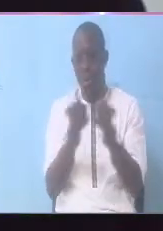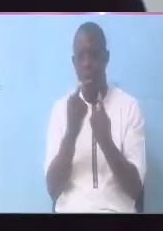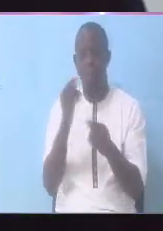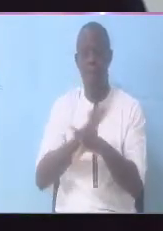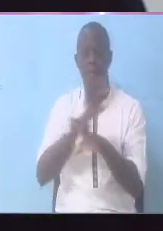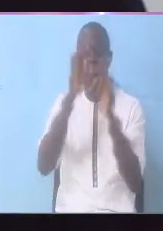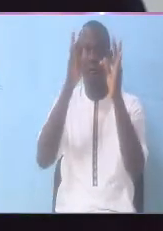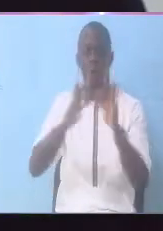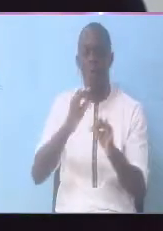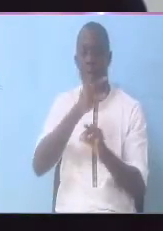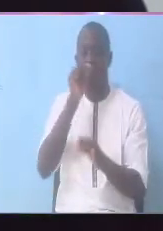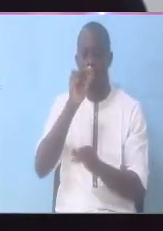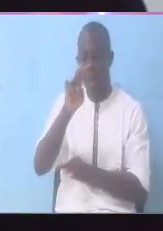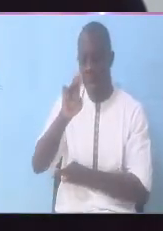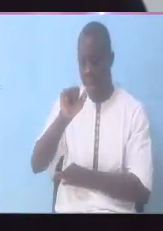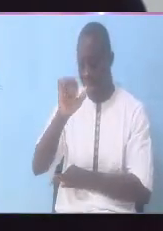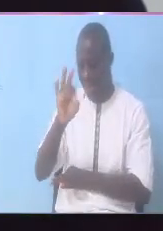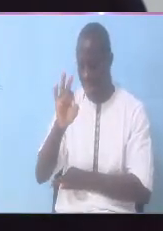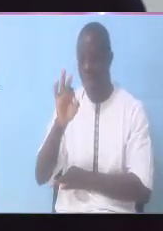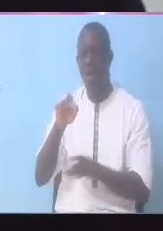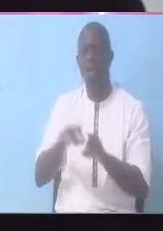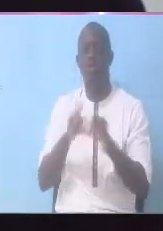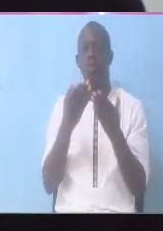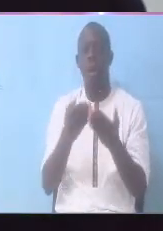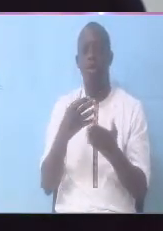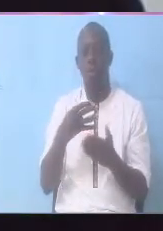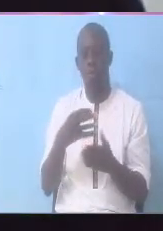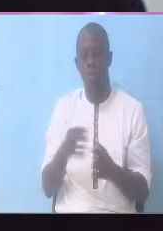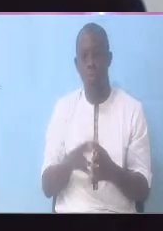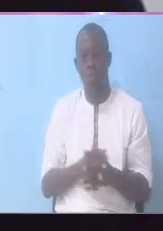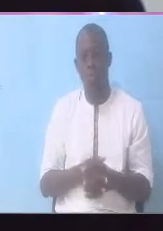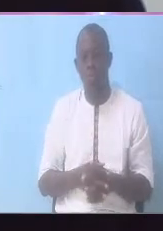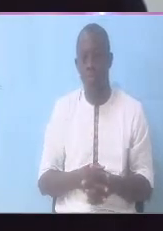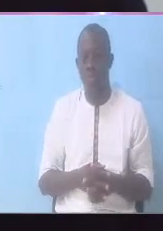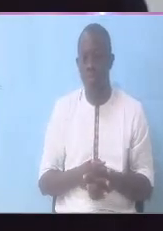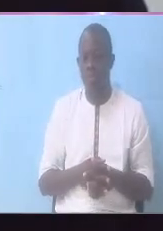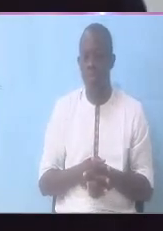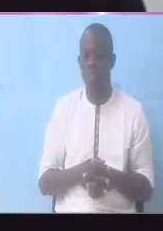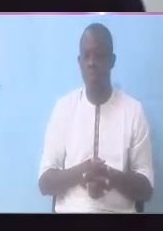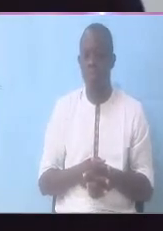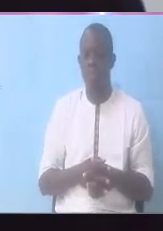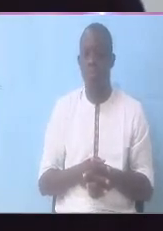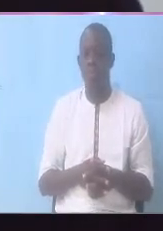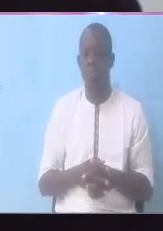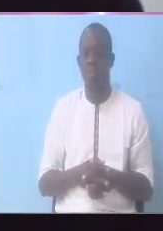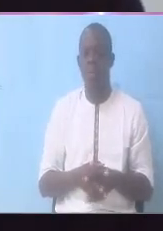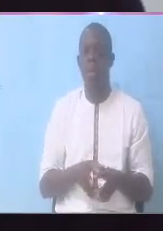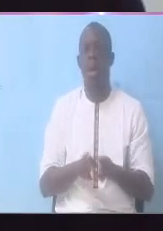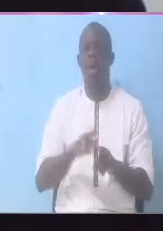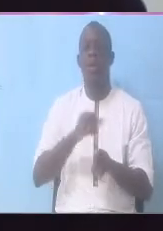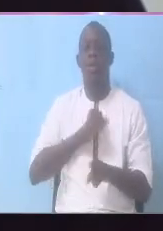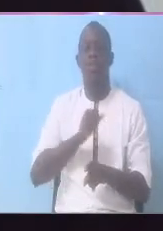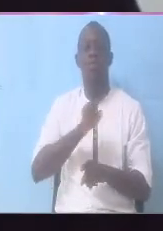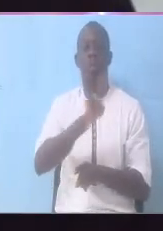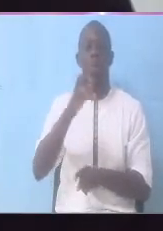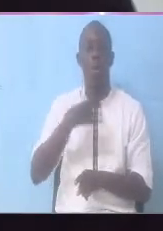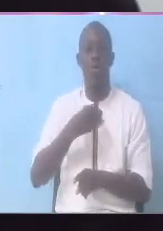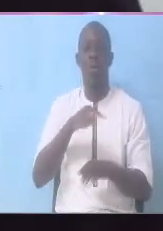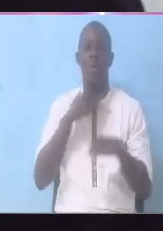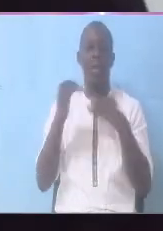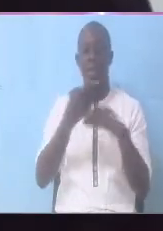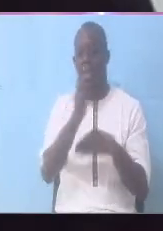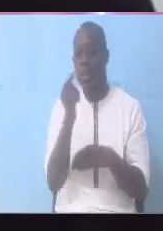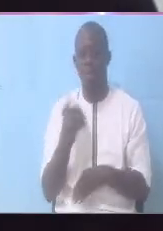Yes, so he has to make sure he can do anything in powers. Here, let me make it clear, it wasn't to kill them, but to make sure they will never come together and form a coalition against